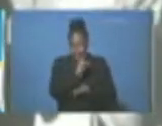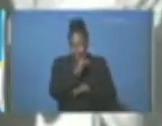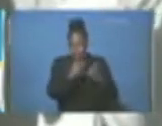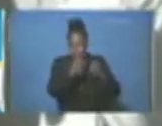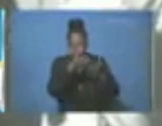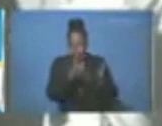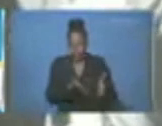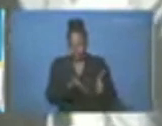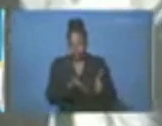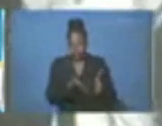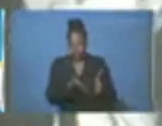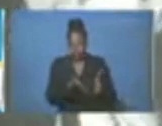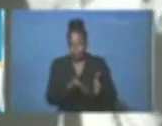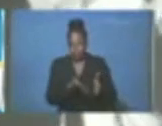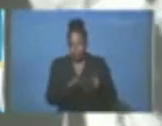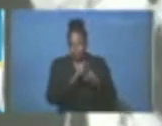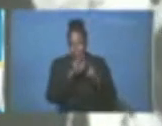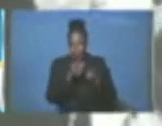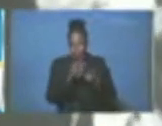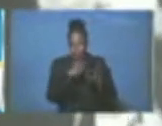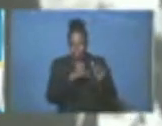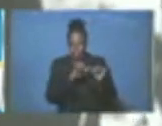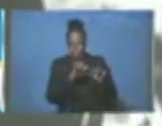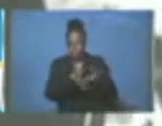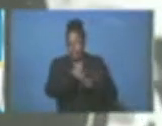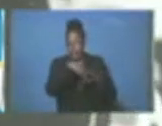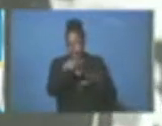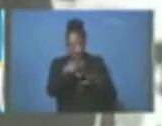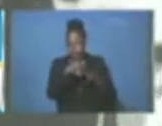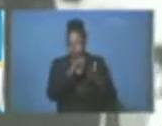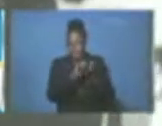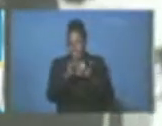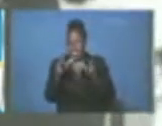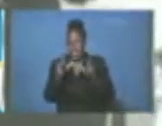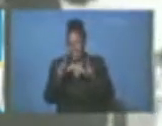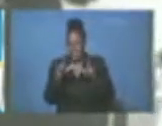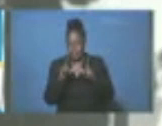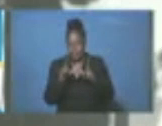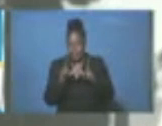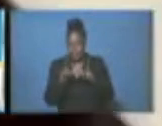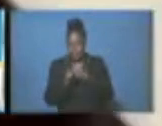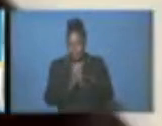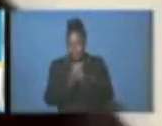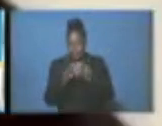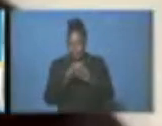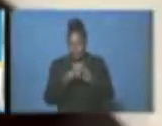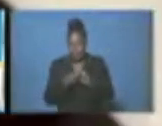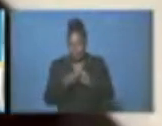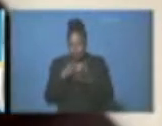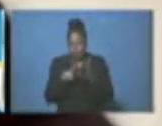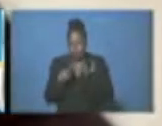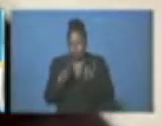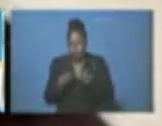the taxi cab union were completely left out of that licensing arrangement. And so what they did,